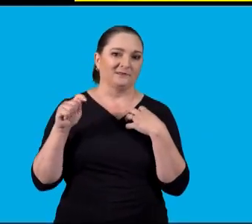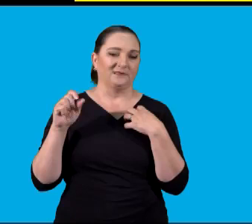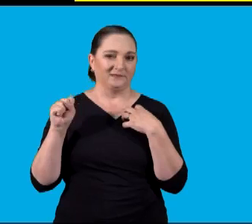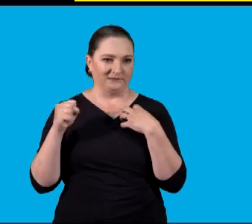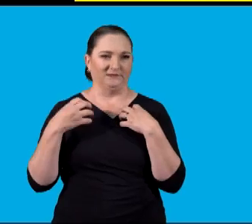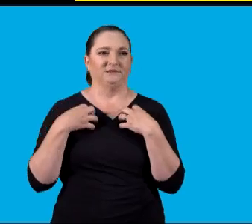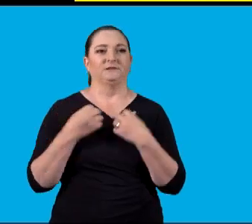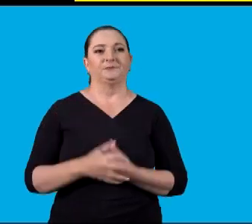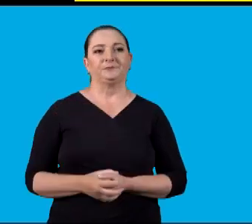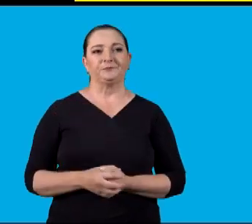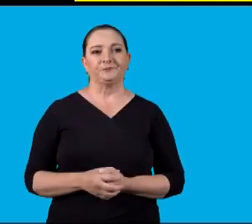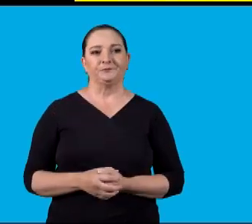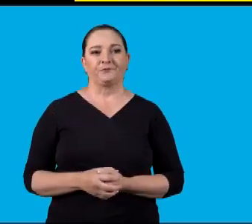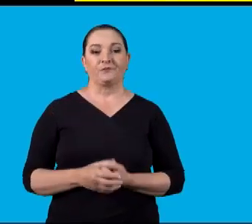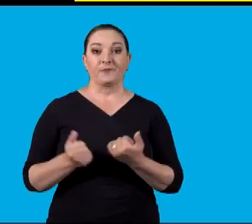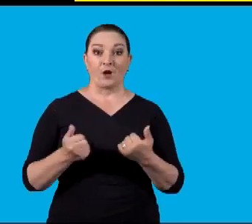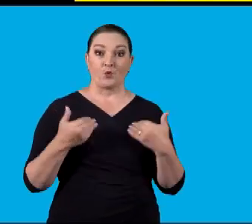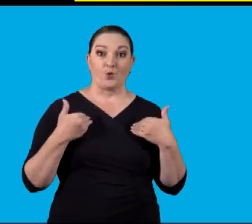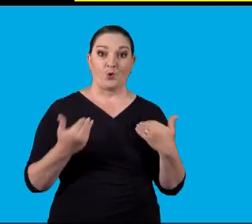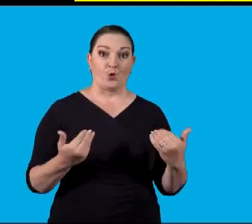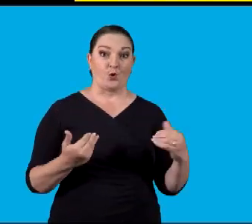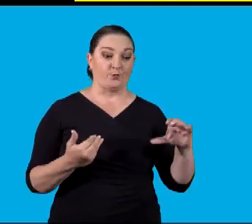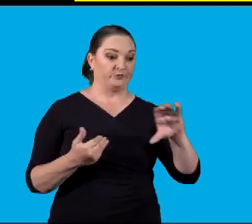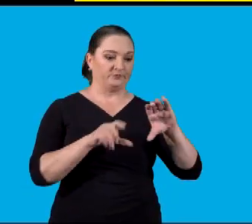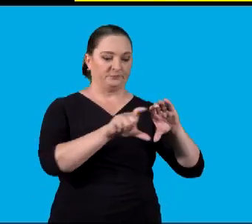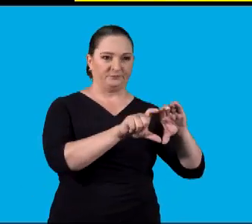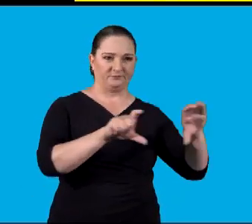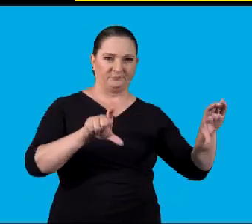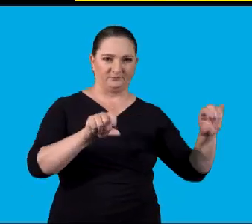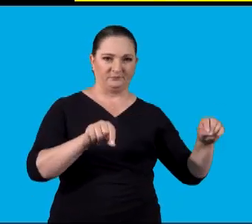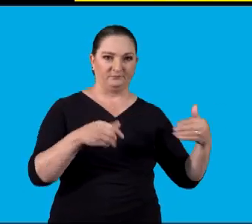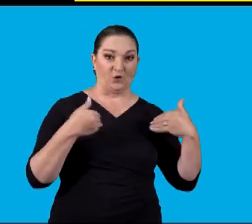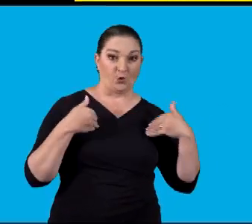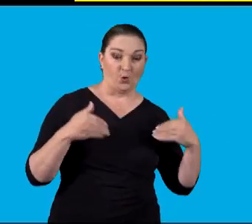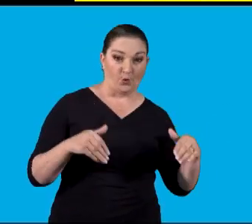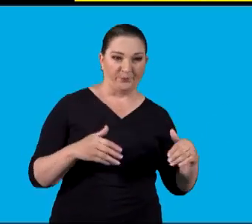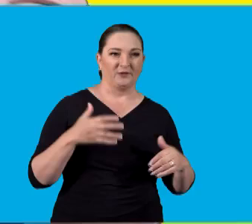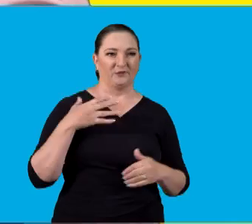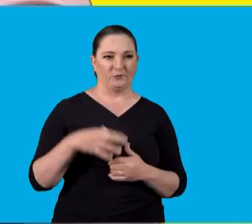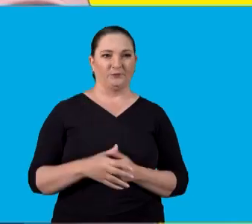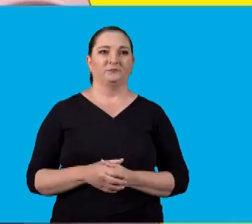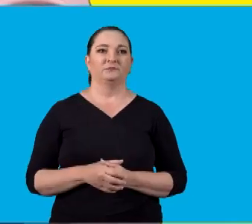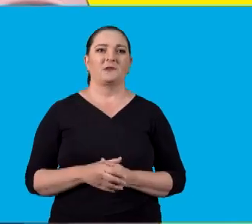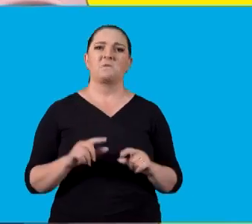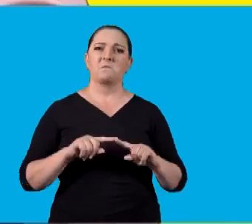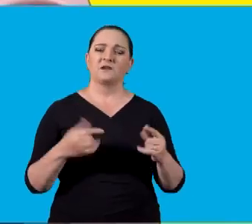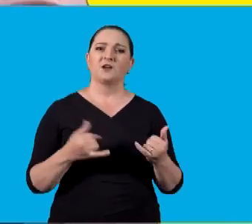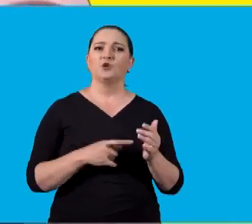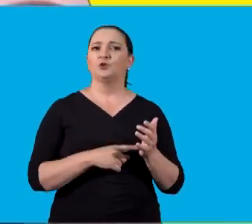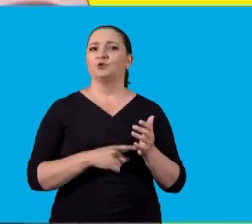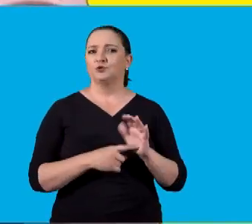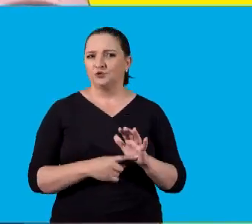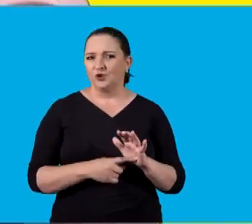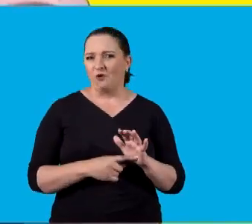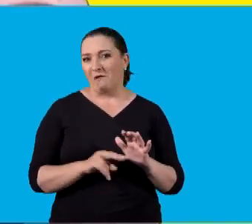to open a fixed asset account at carrying value, but at the same time, I'm going to show you again another method of doing the very same thing. So make